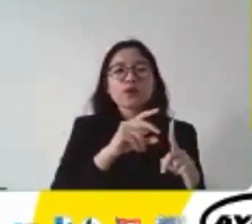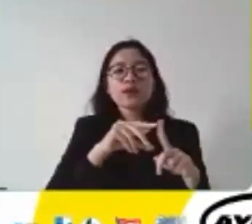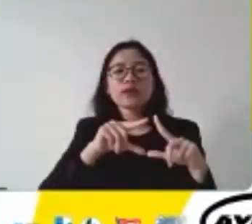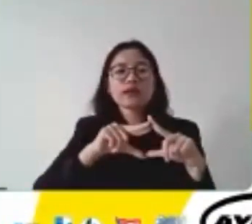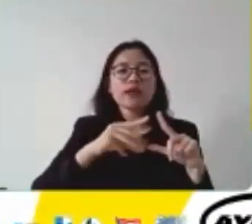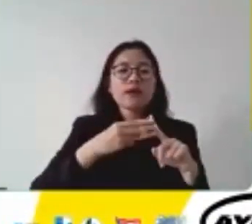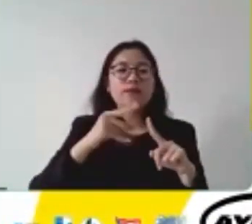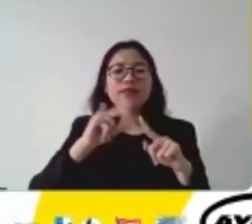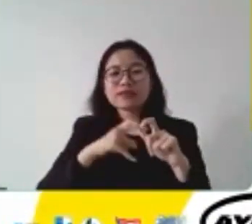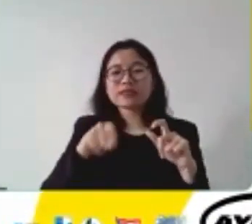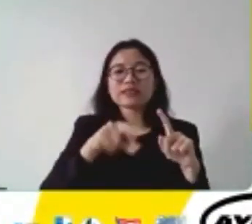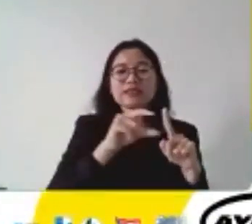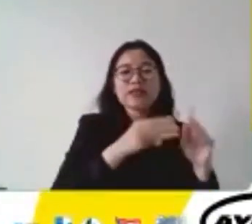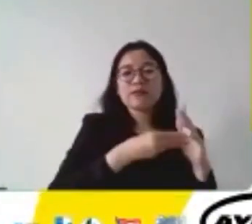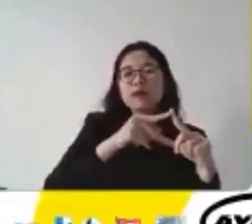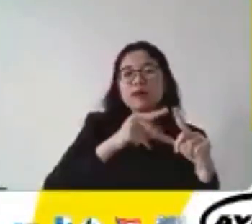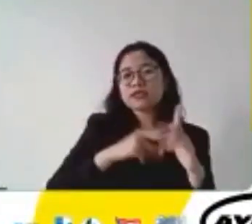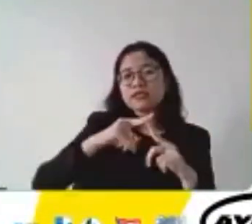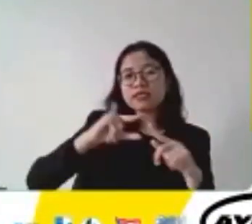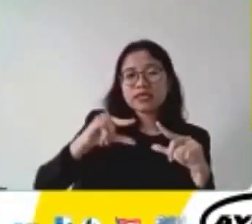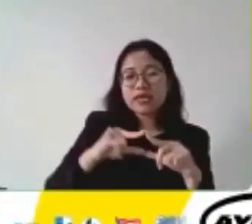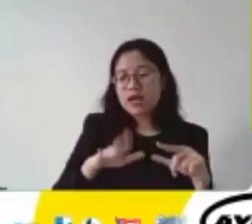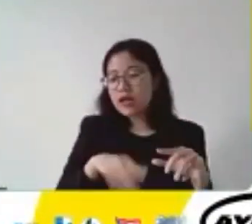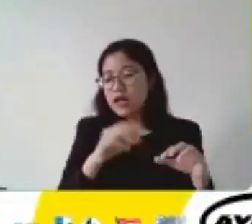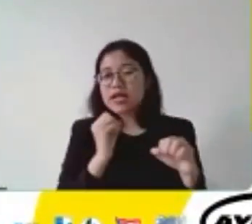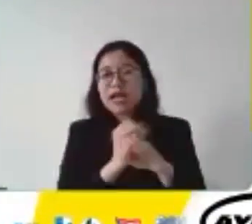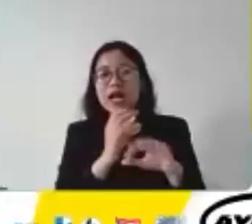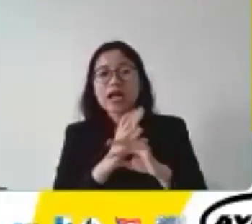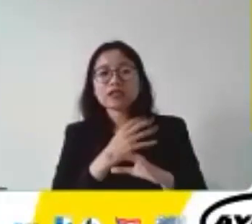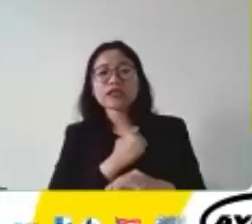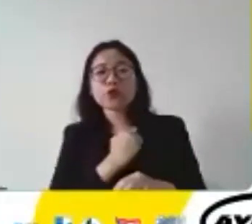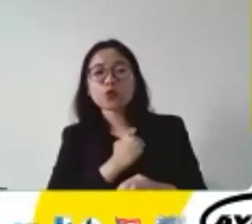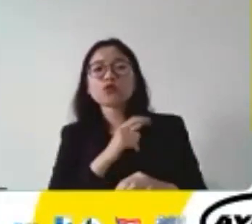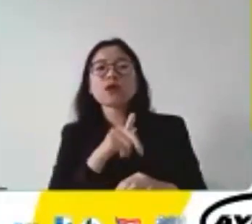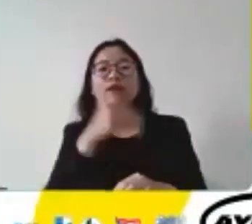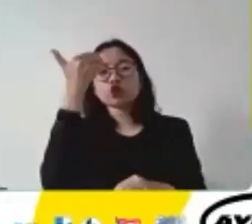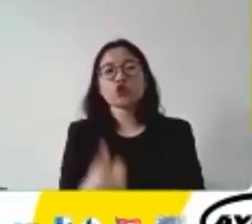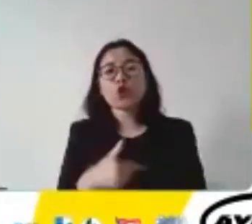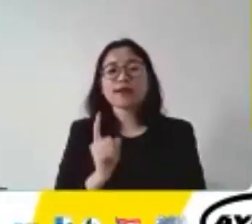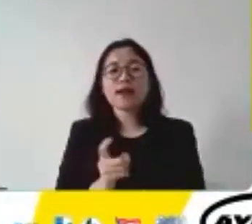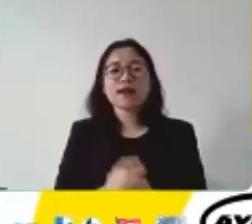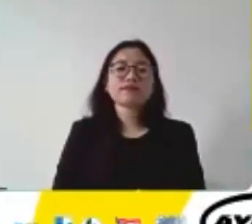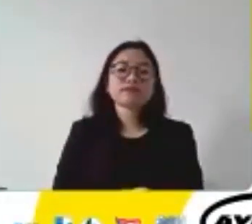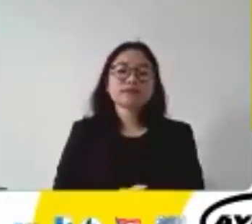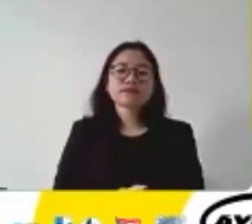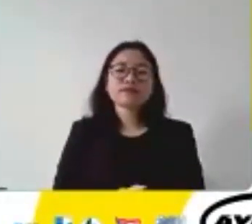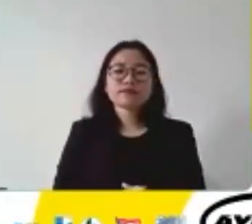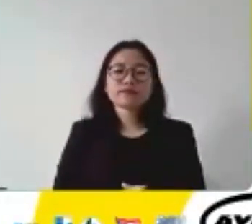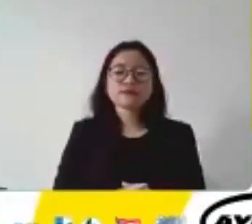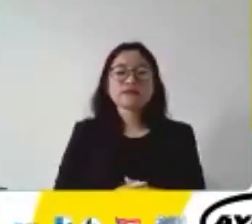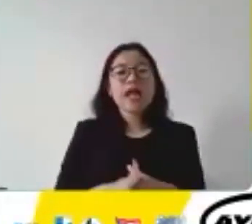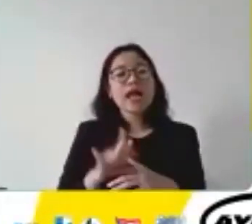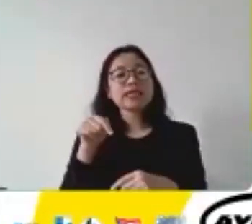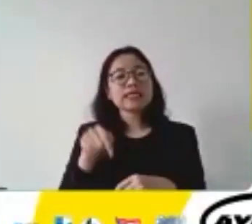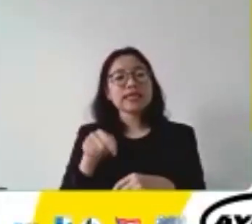although we have listed various health conditions under the 4 groups, there's also a lot of